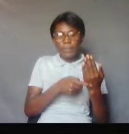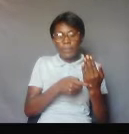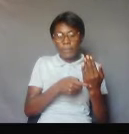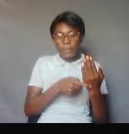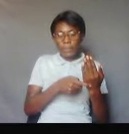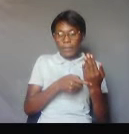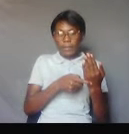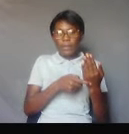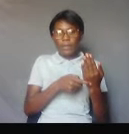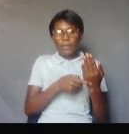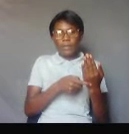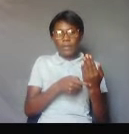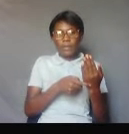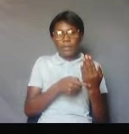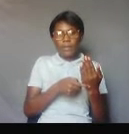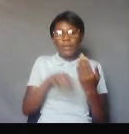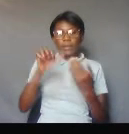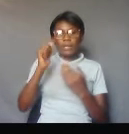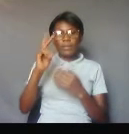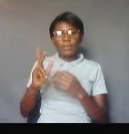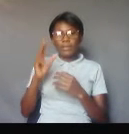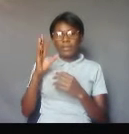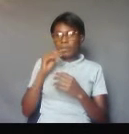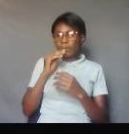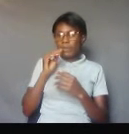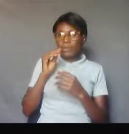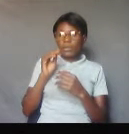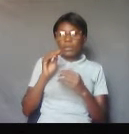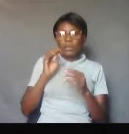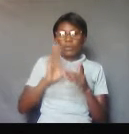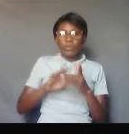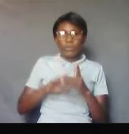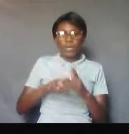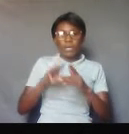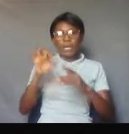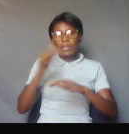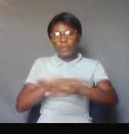of there's an author, there's a text, and there's an interpreter.